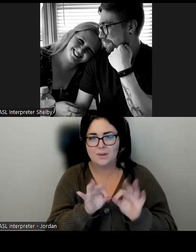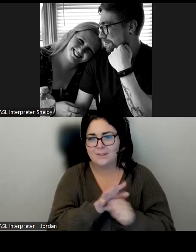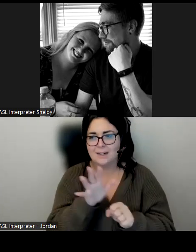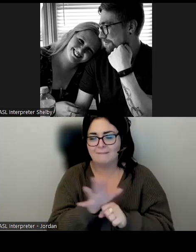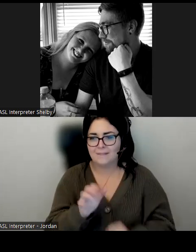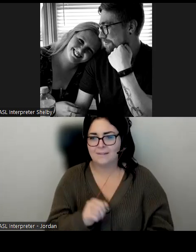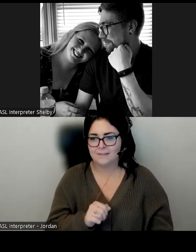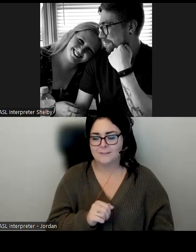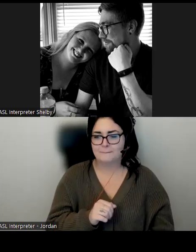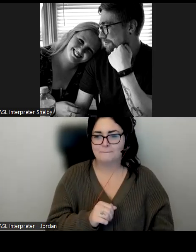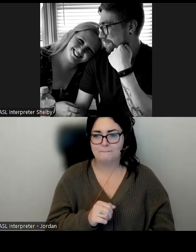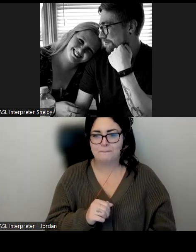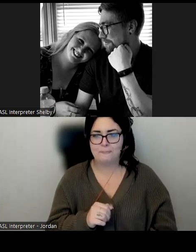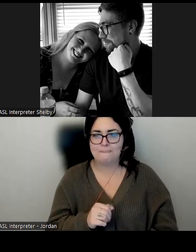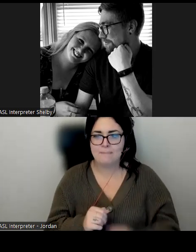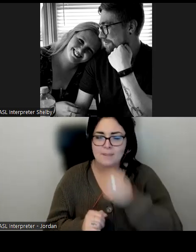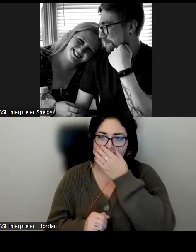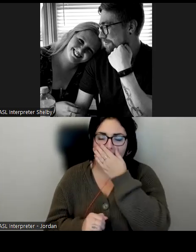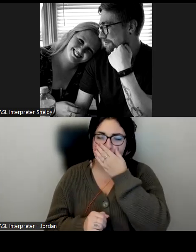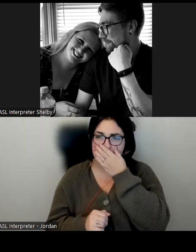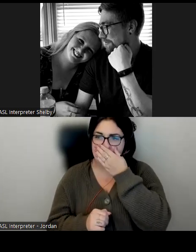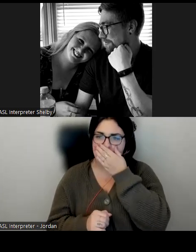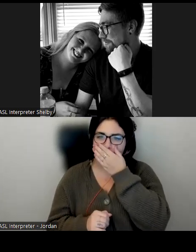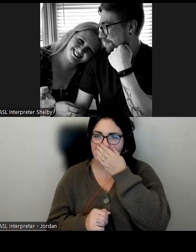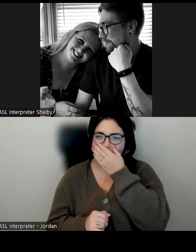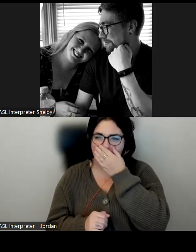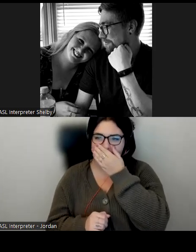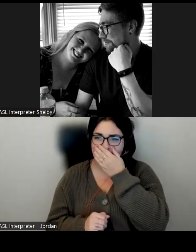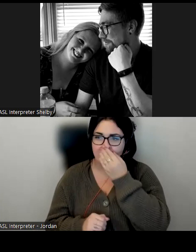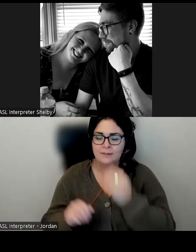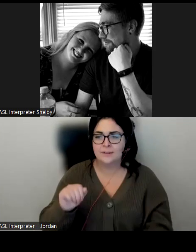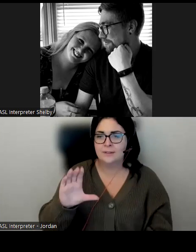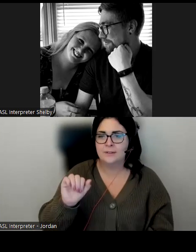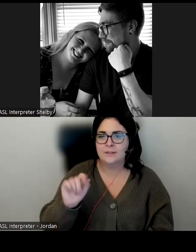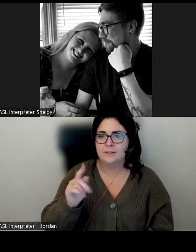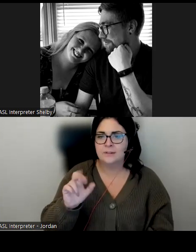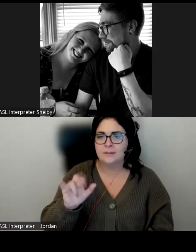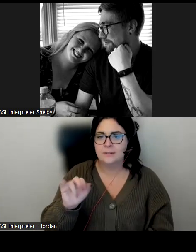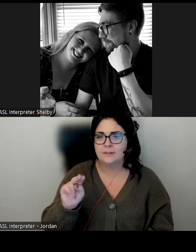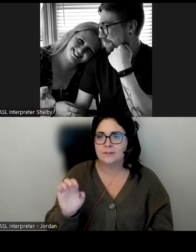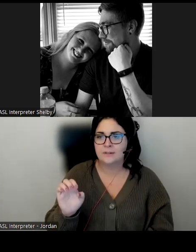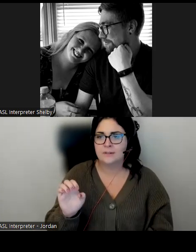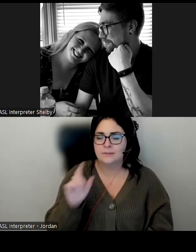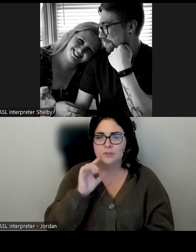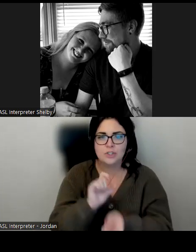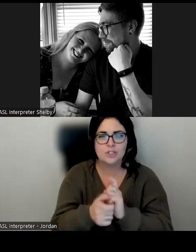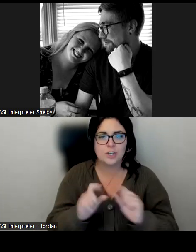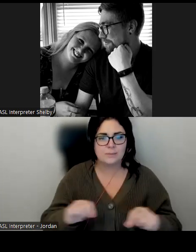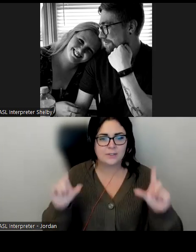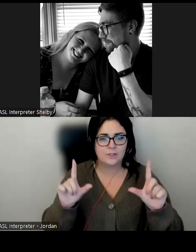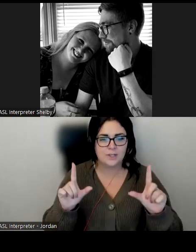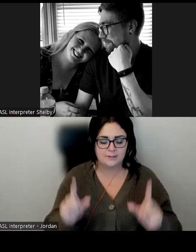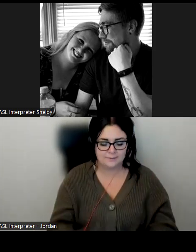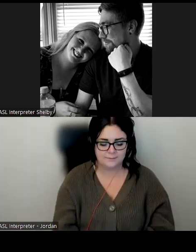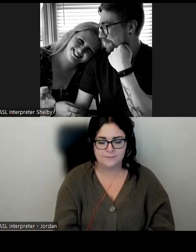is really helpful. Absolutely. I'm just going to go ahead and change my screen over here for a